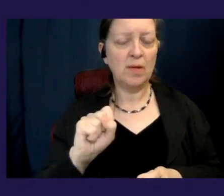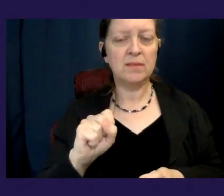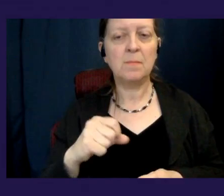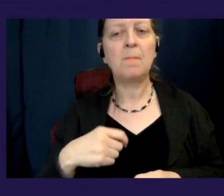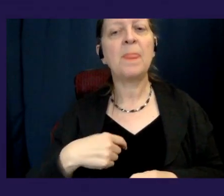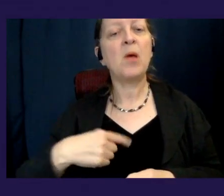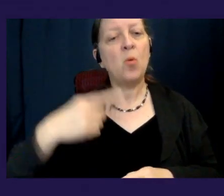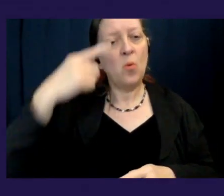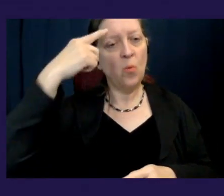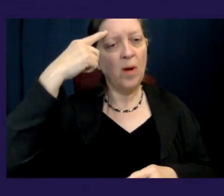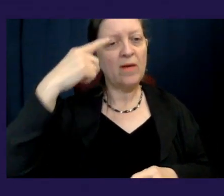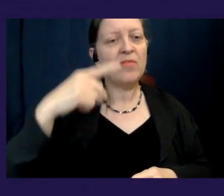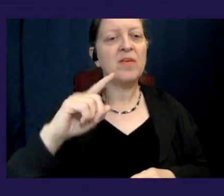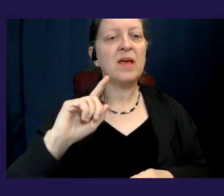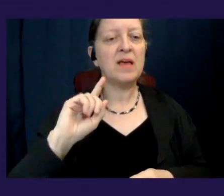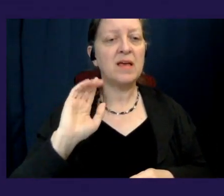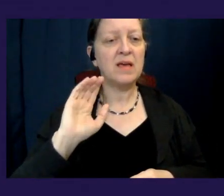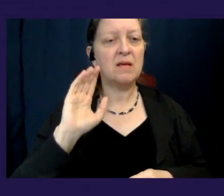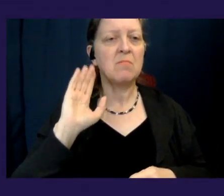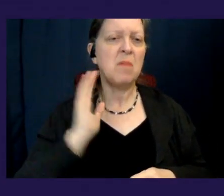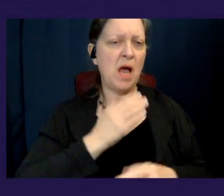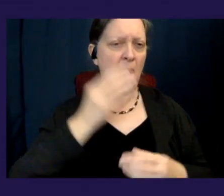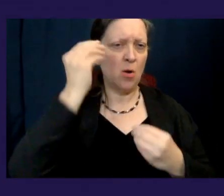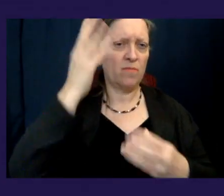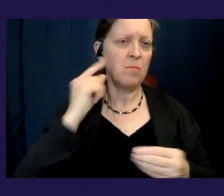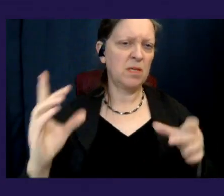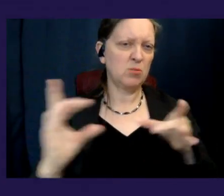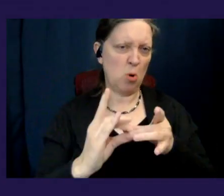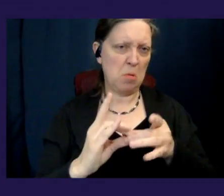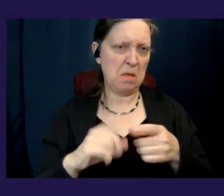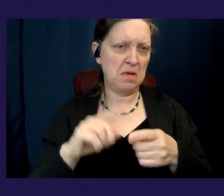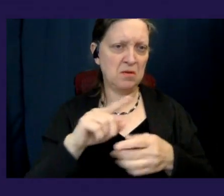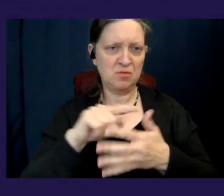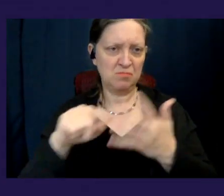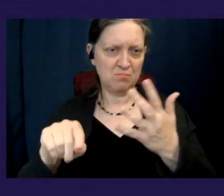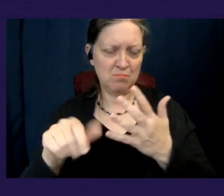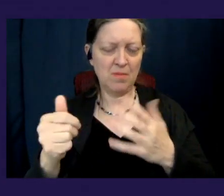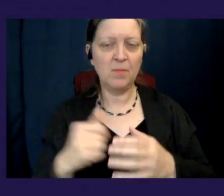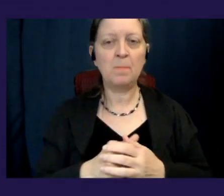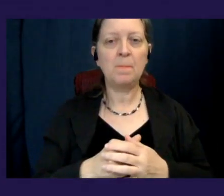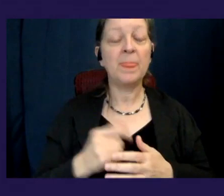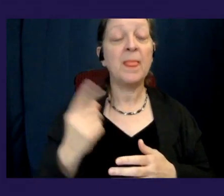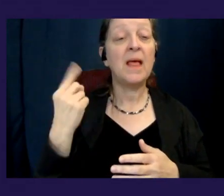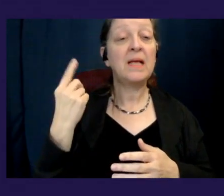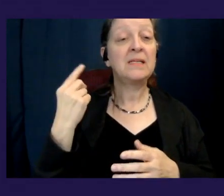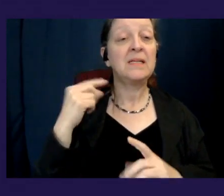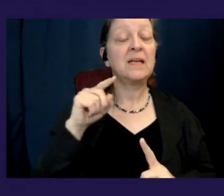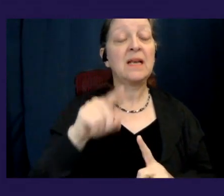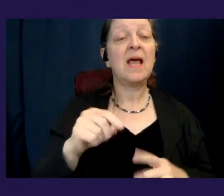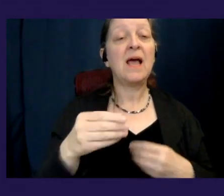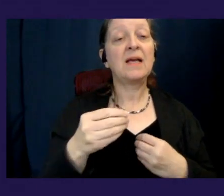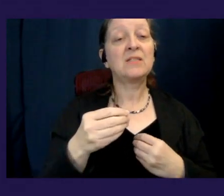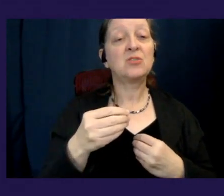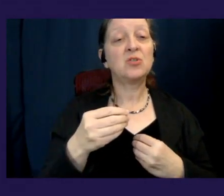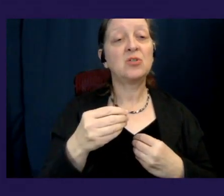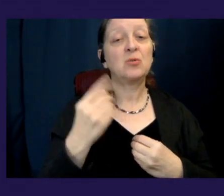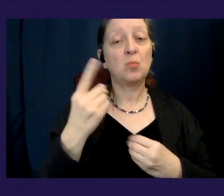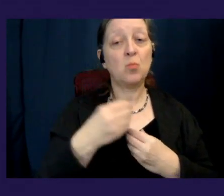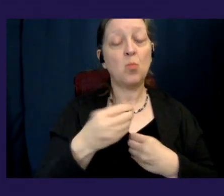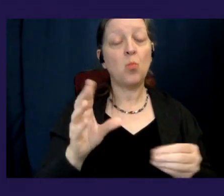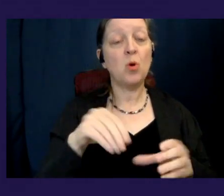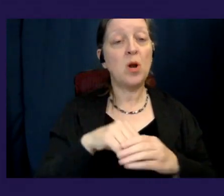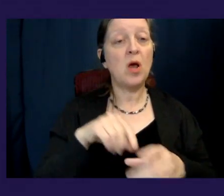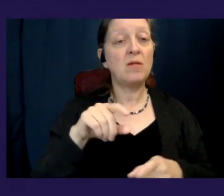Last December, the White House Office of Science and Technology Policy published a research and development roadmap